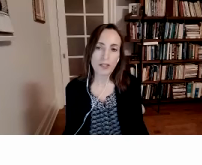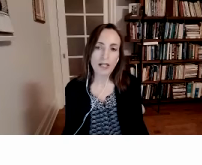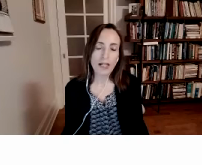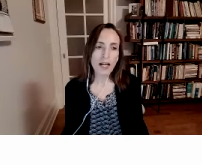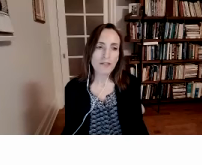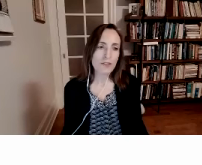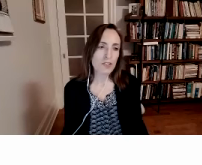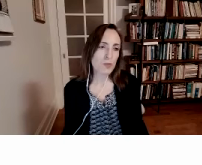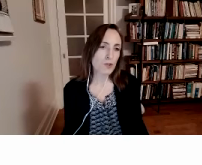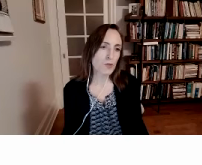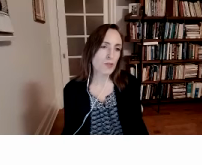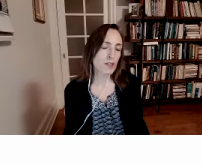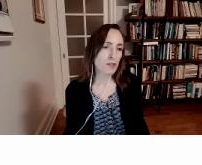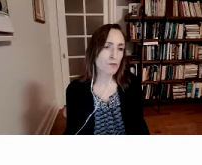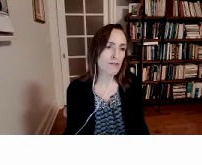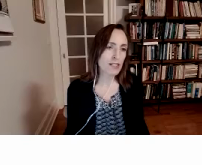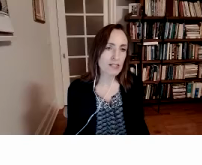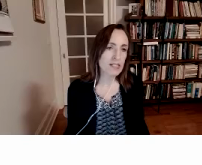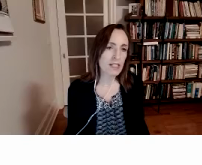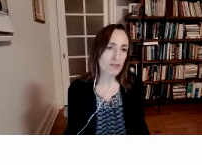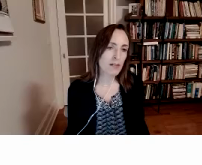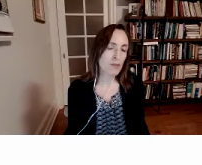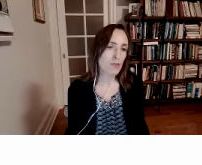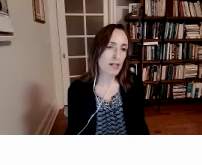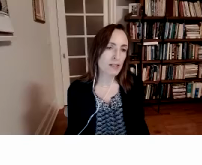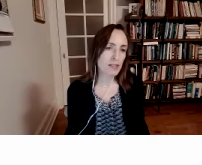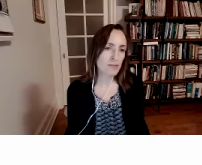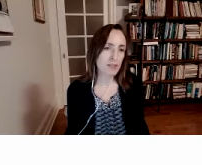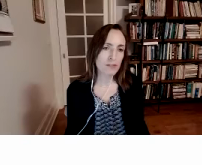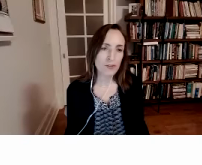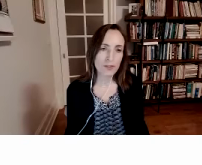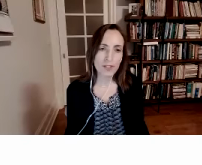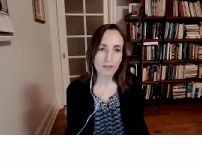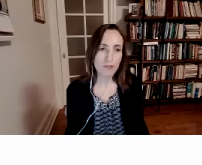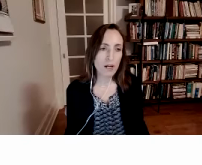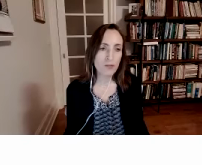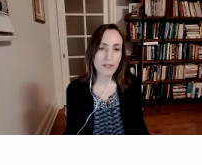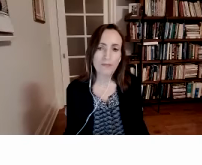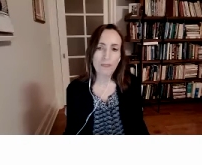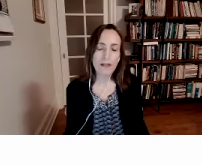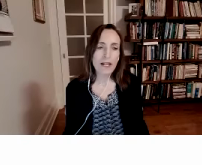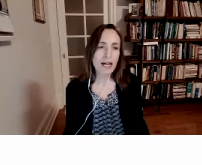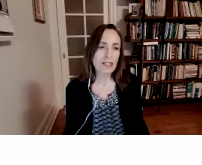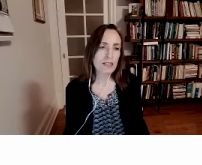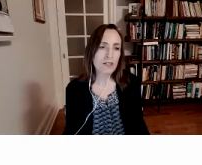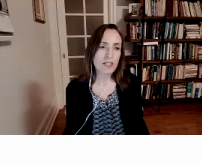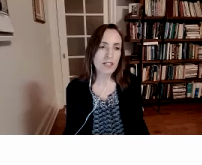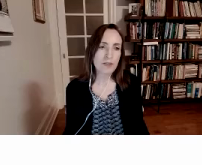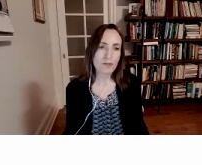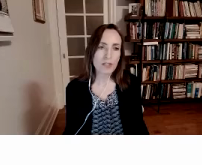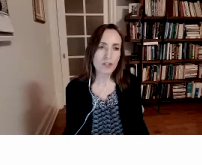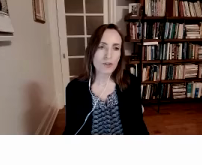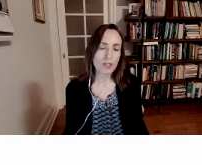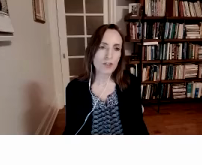word. And for this, we used the reflex scheme developed by Arndt Riester and Stefan Baumann. And in this